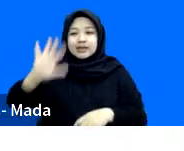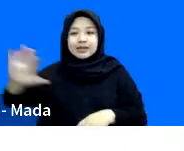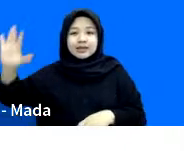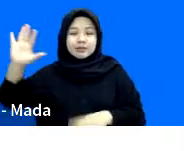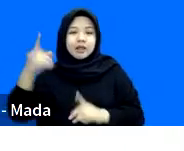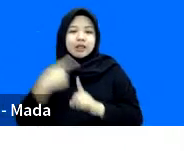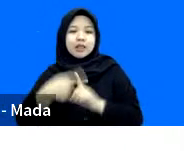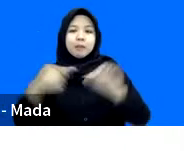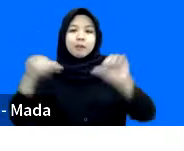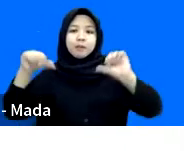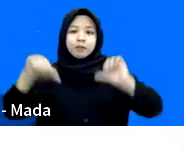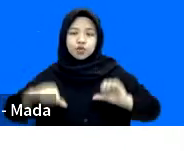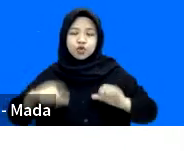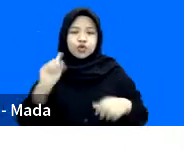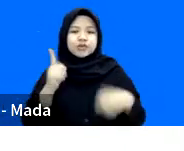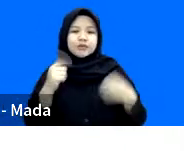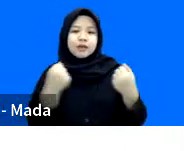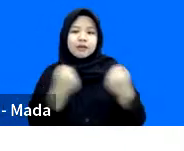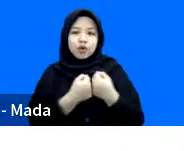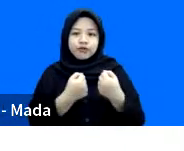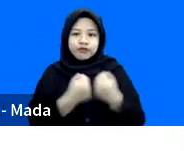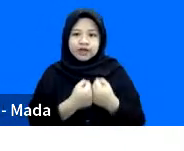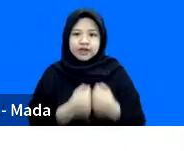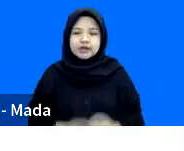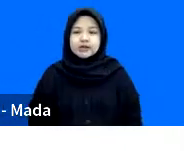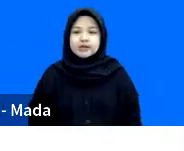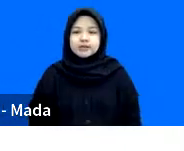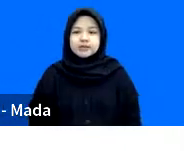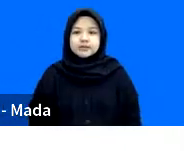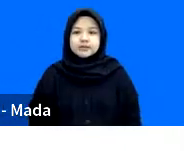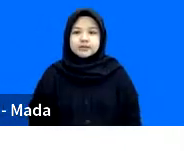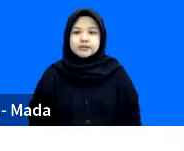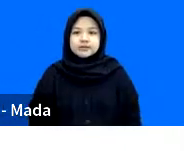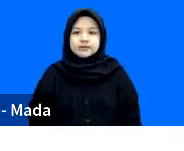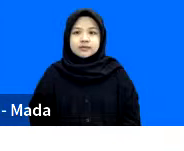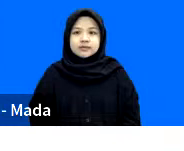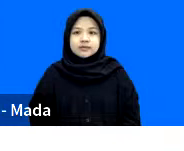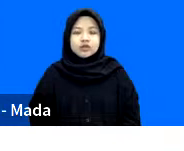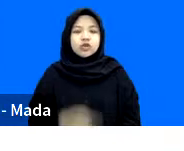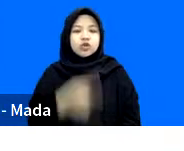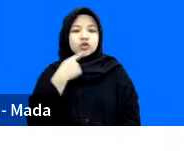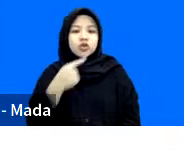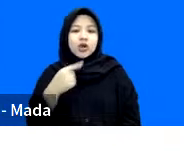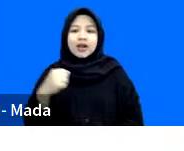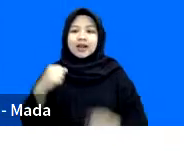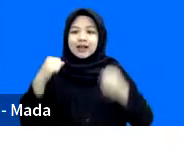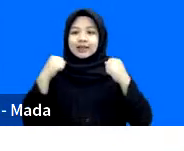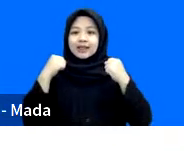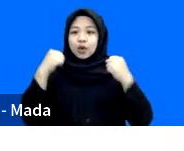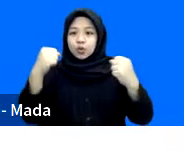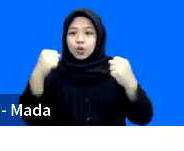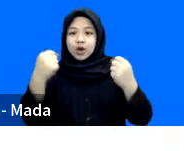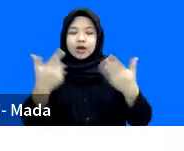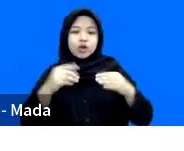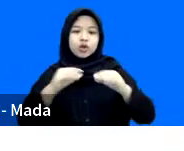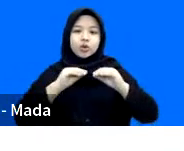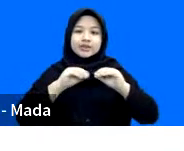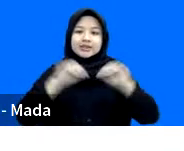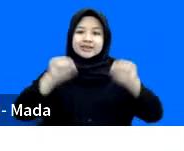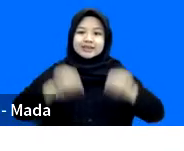conflict. So in terms of resiliency, but also transformation of education systems